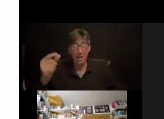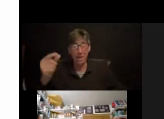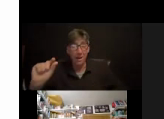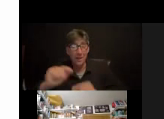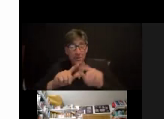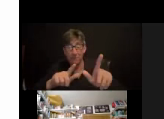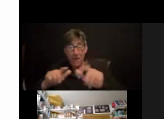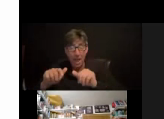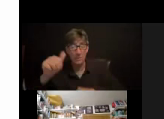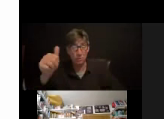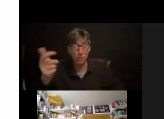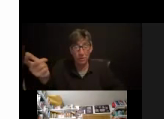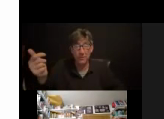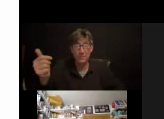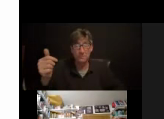I think we've actually—